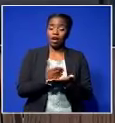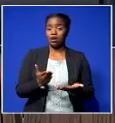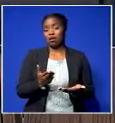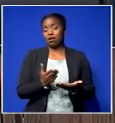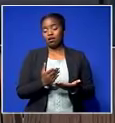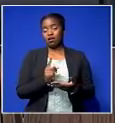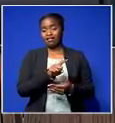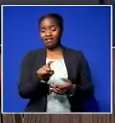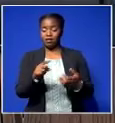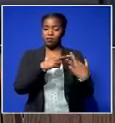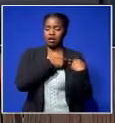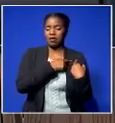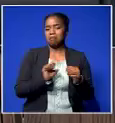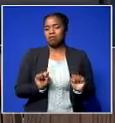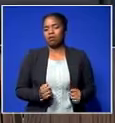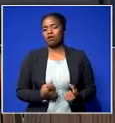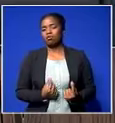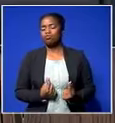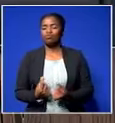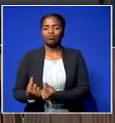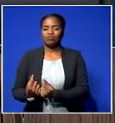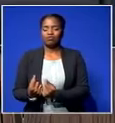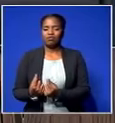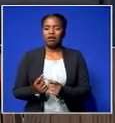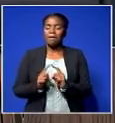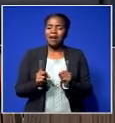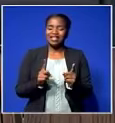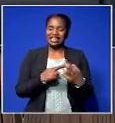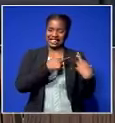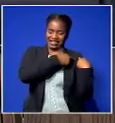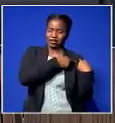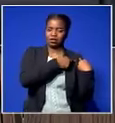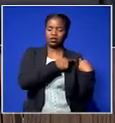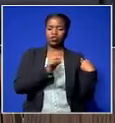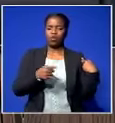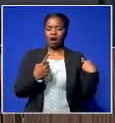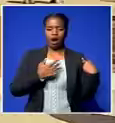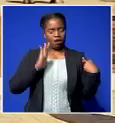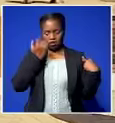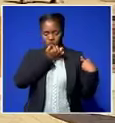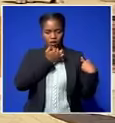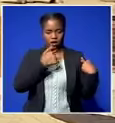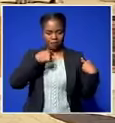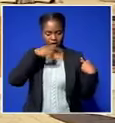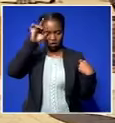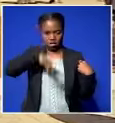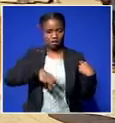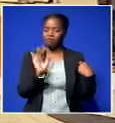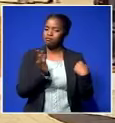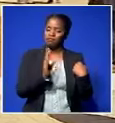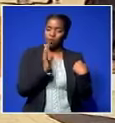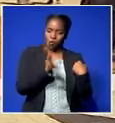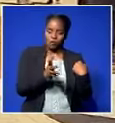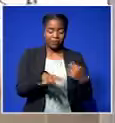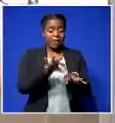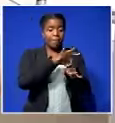population, we don't know what they are going to rule, but it's mandatory, meaning you can't opt out of it. The plan will be accompanied